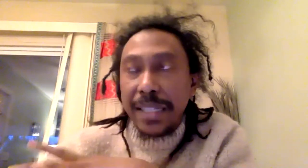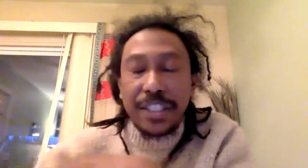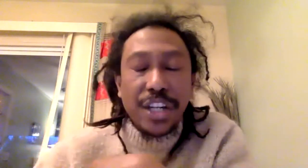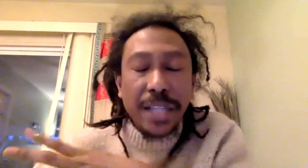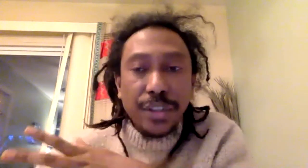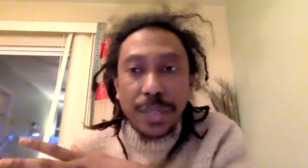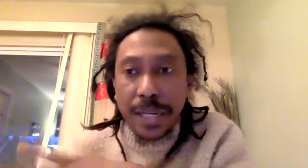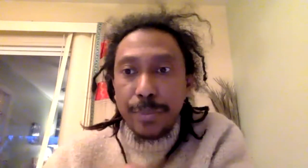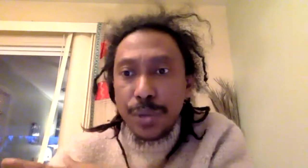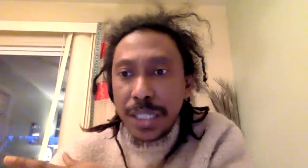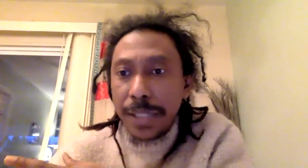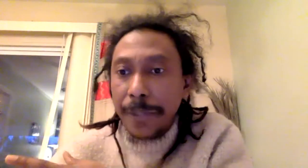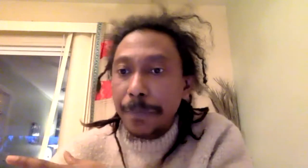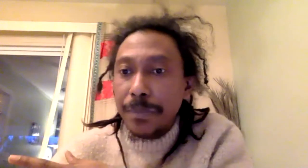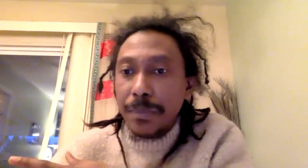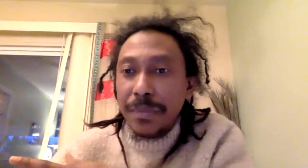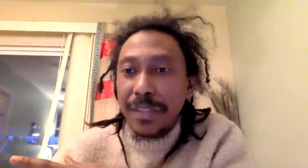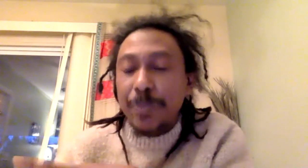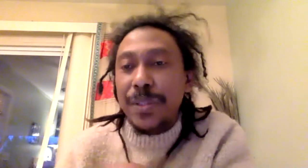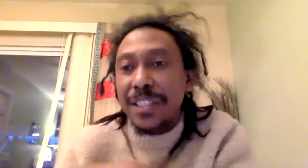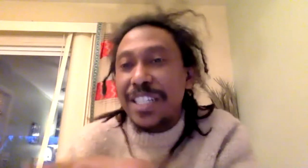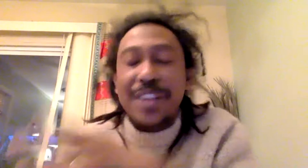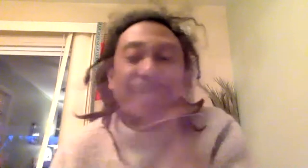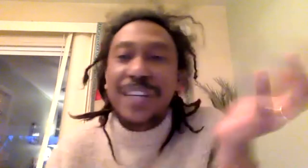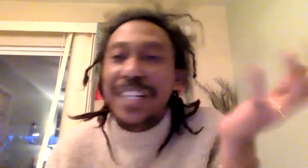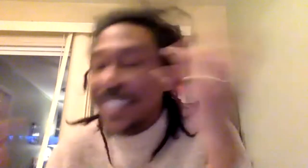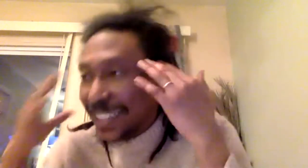like a traditional music,